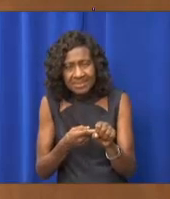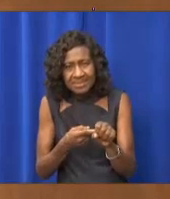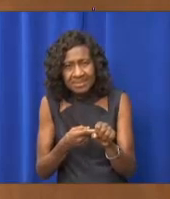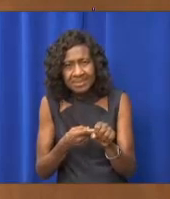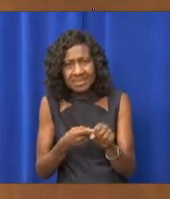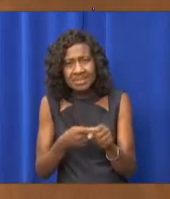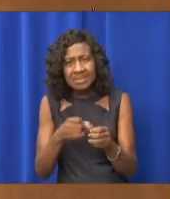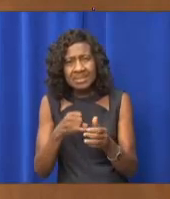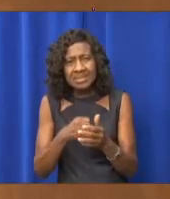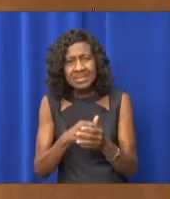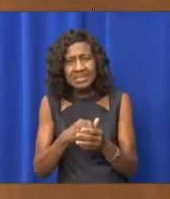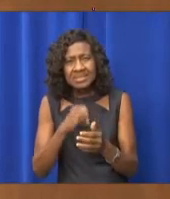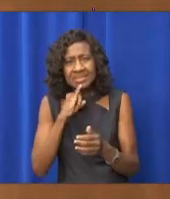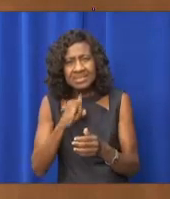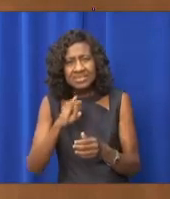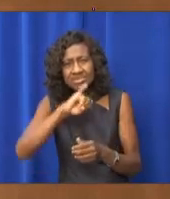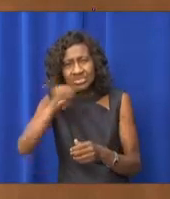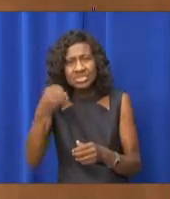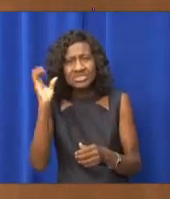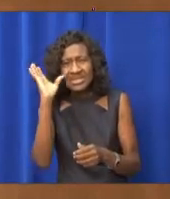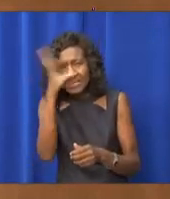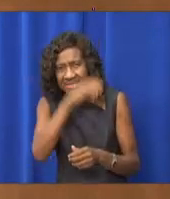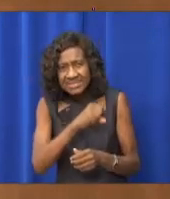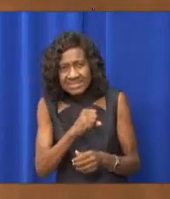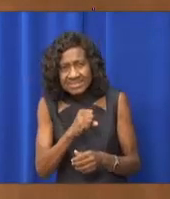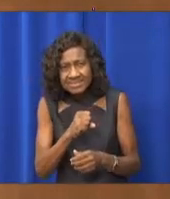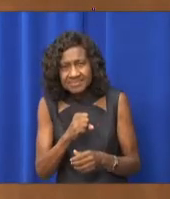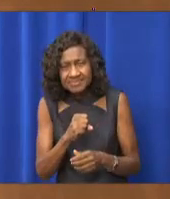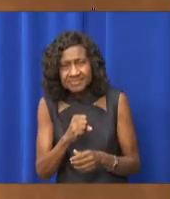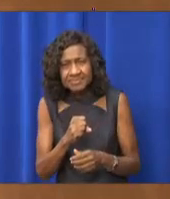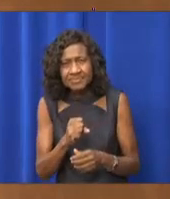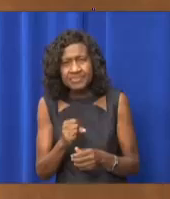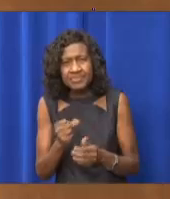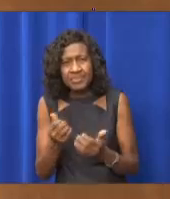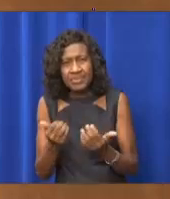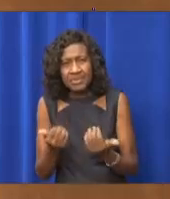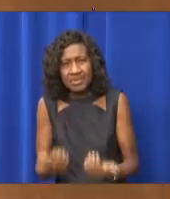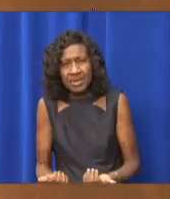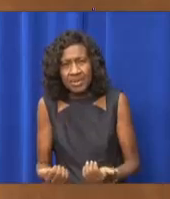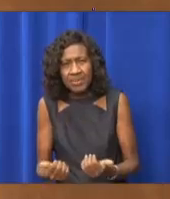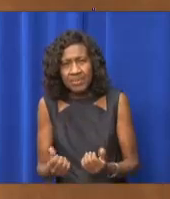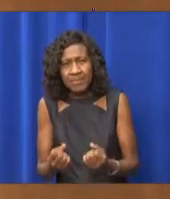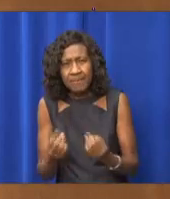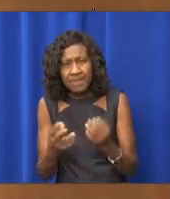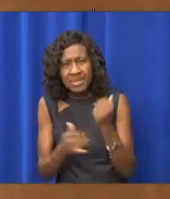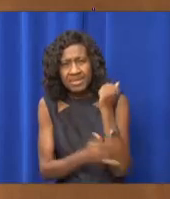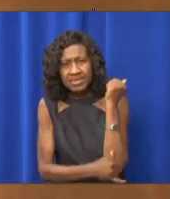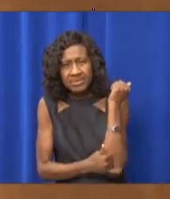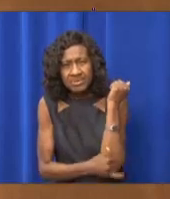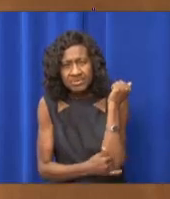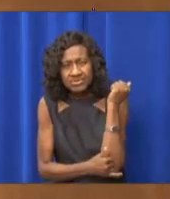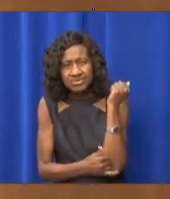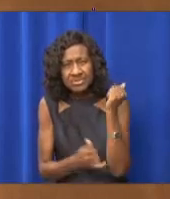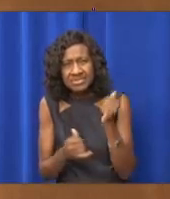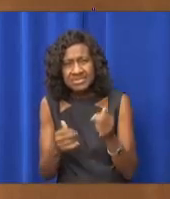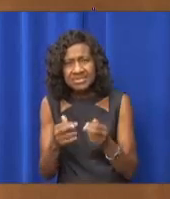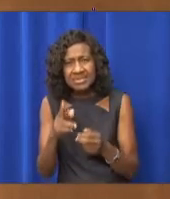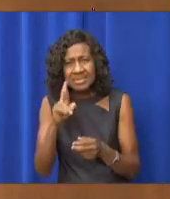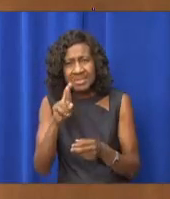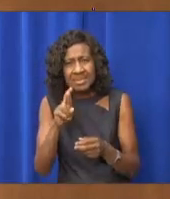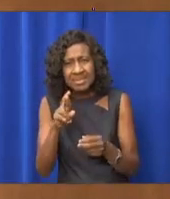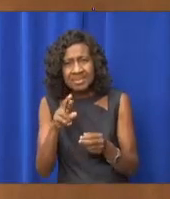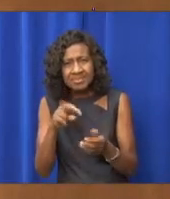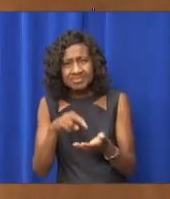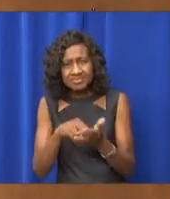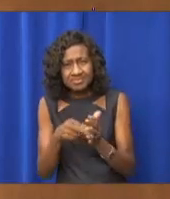model, it's an estimate. What you'll hear of now, most countries quoting, is actually an R value, which is a